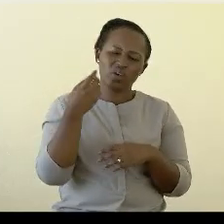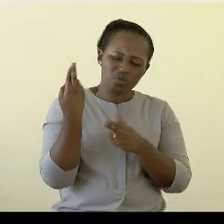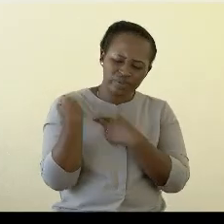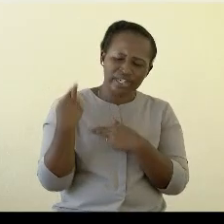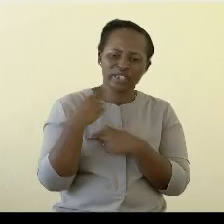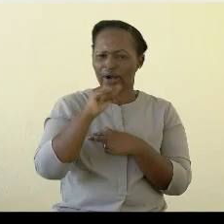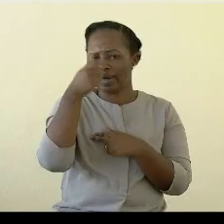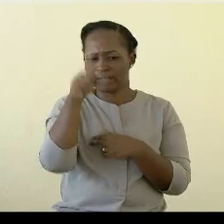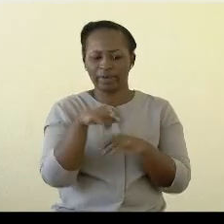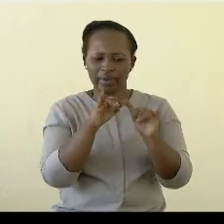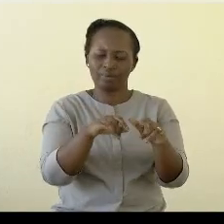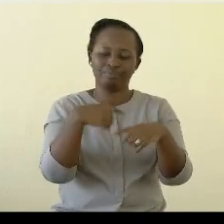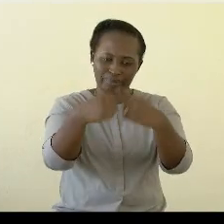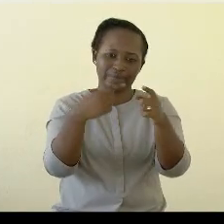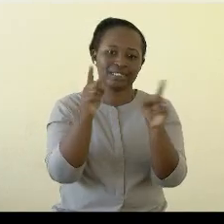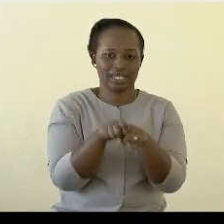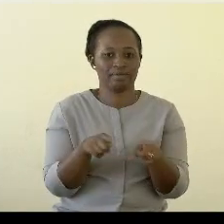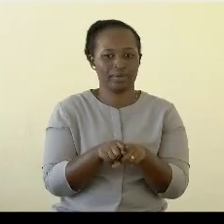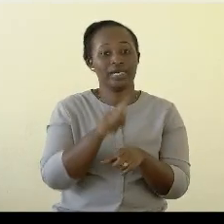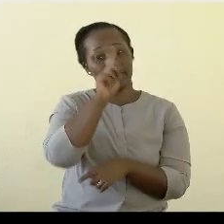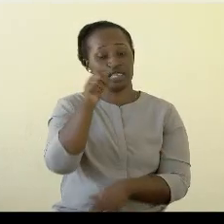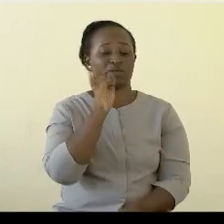look different. That's a question for you.